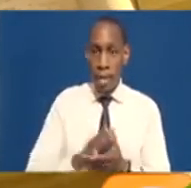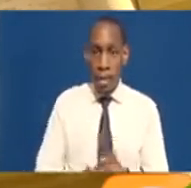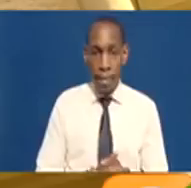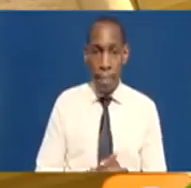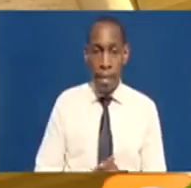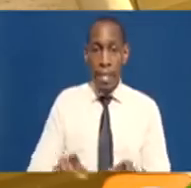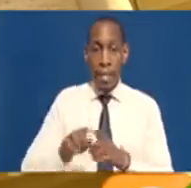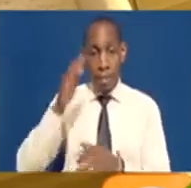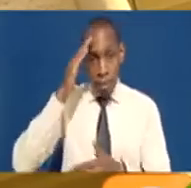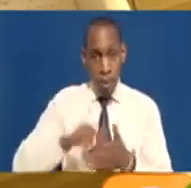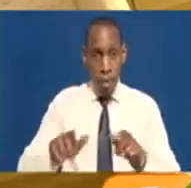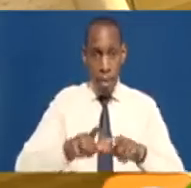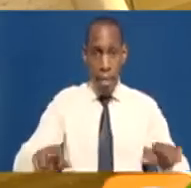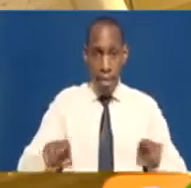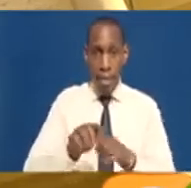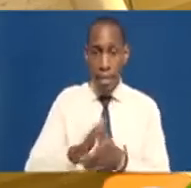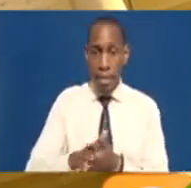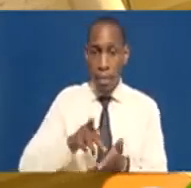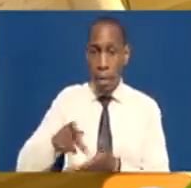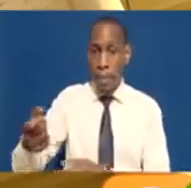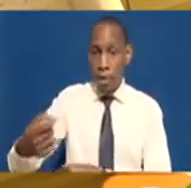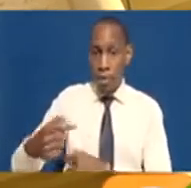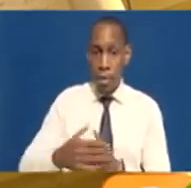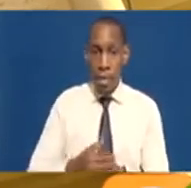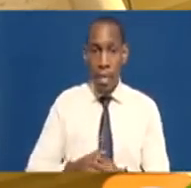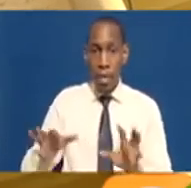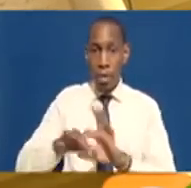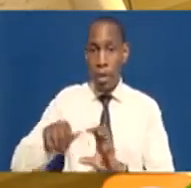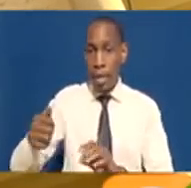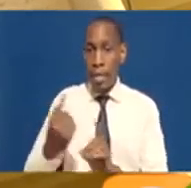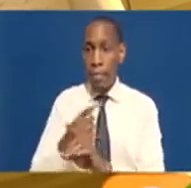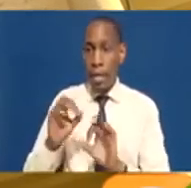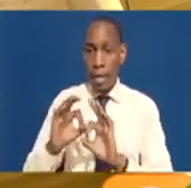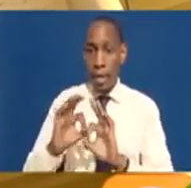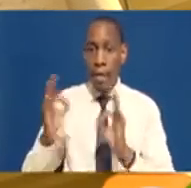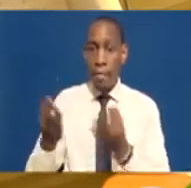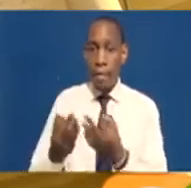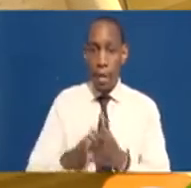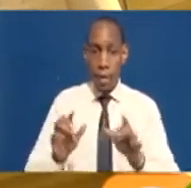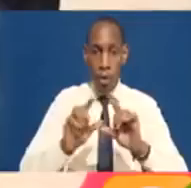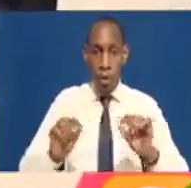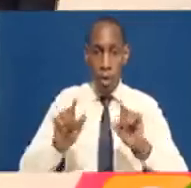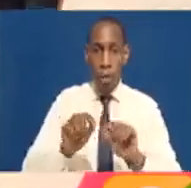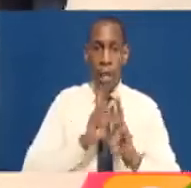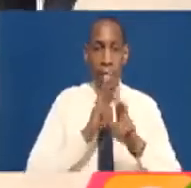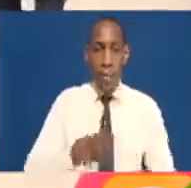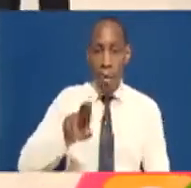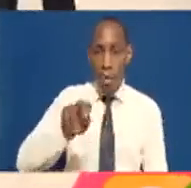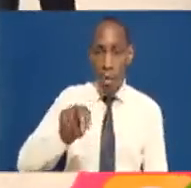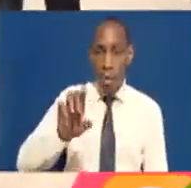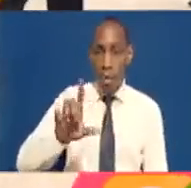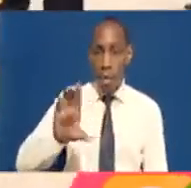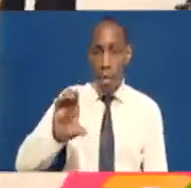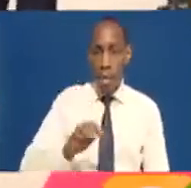Never mind that the land which they are being compensated belongs to a different family, according to NLC records. Even as